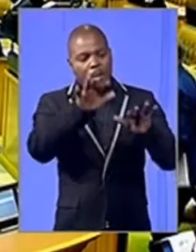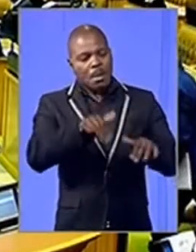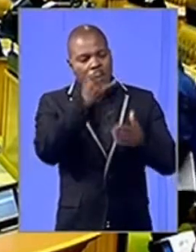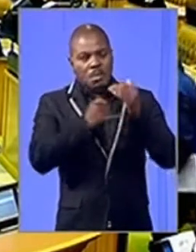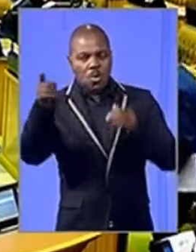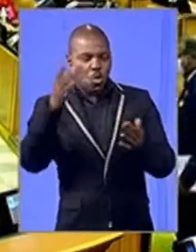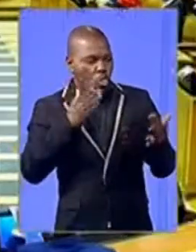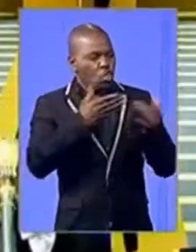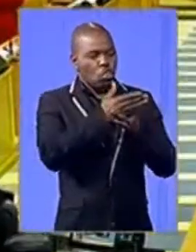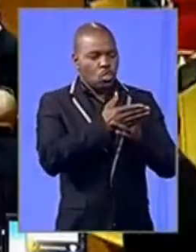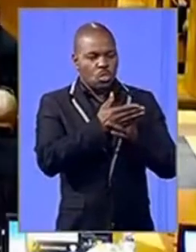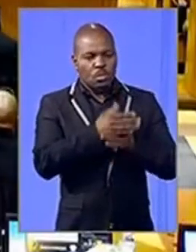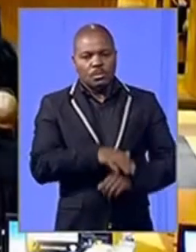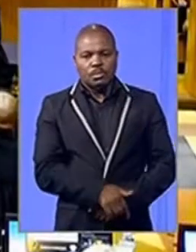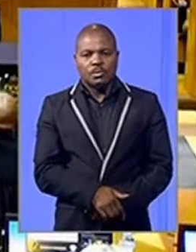palamente.